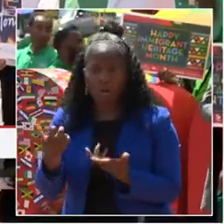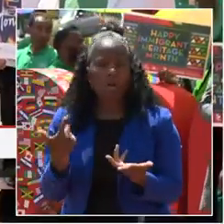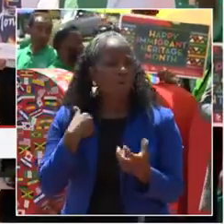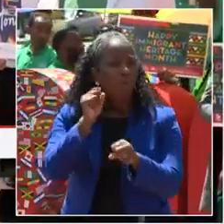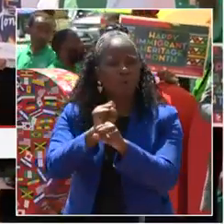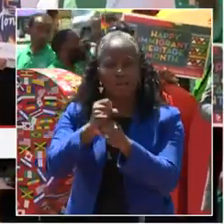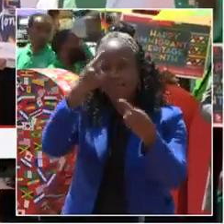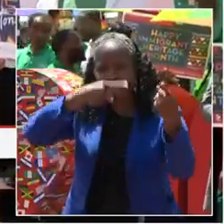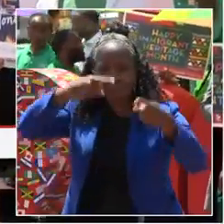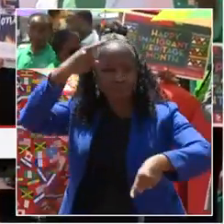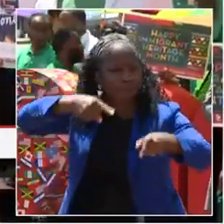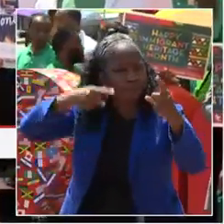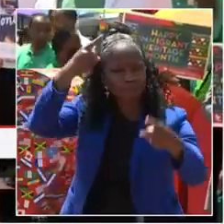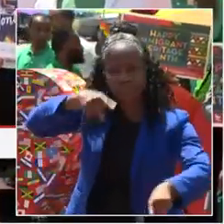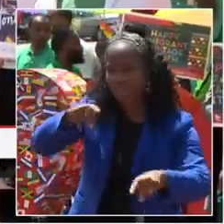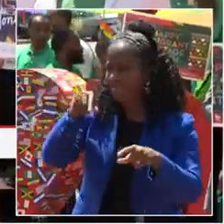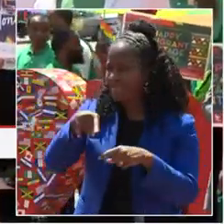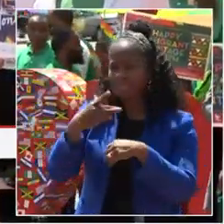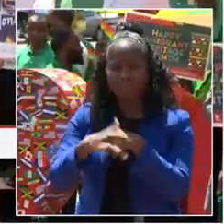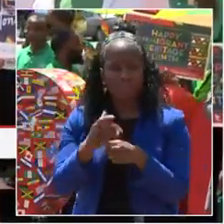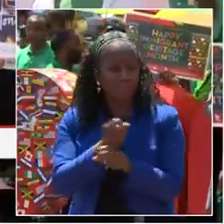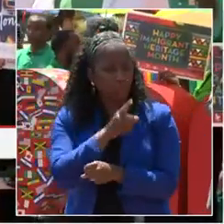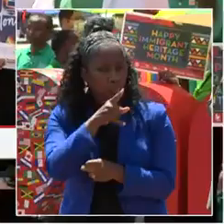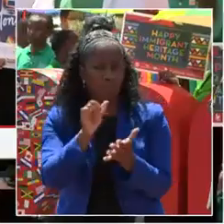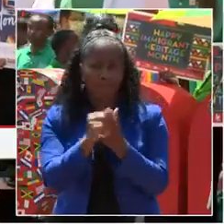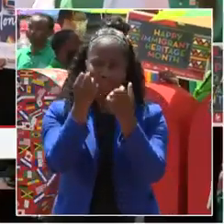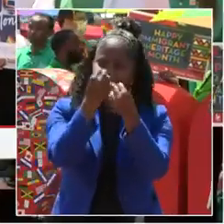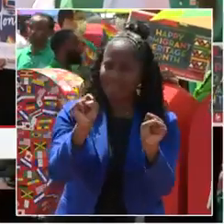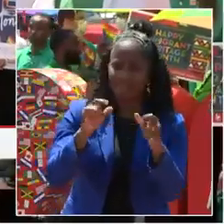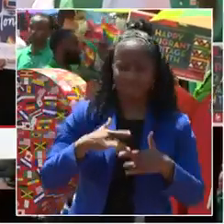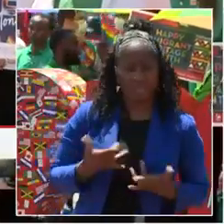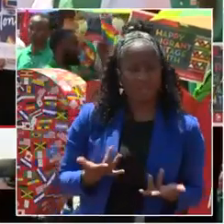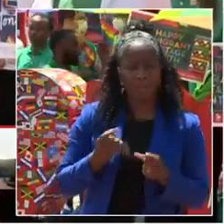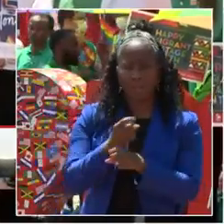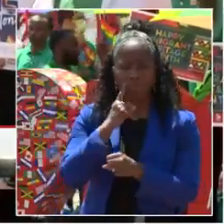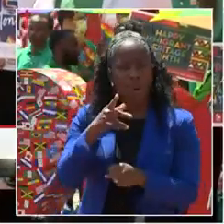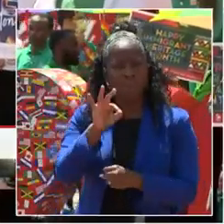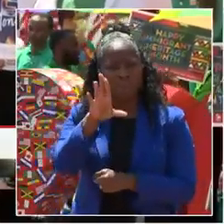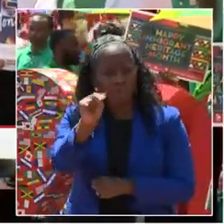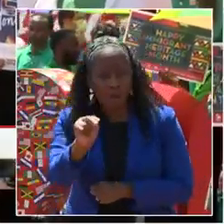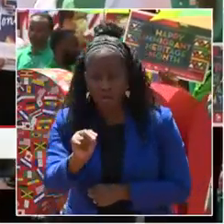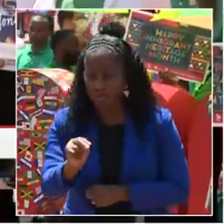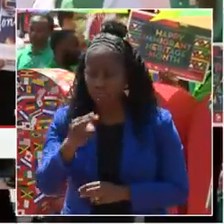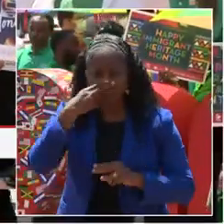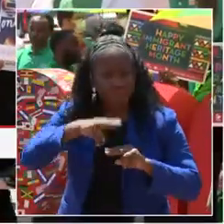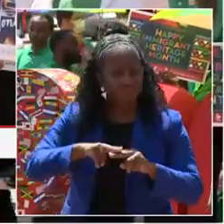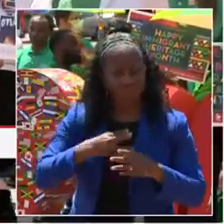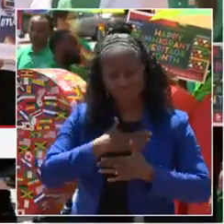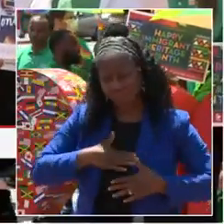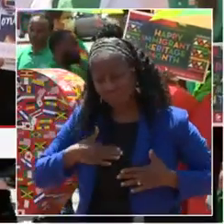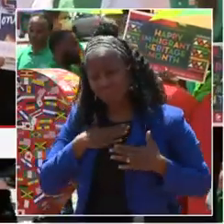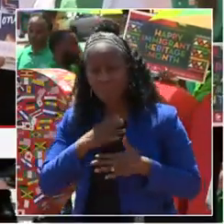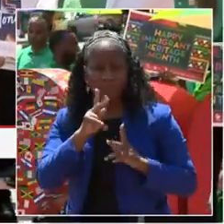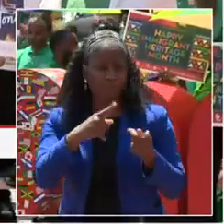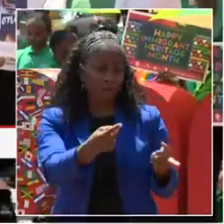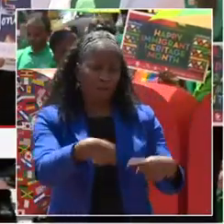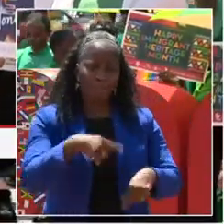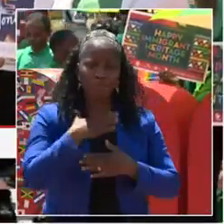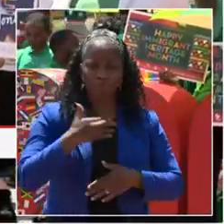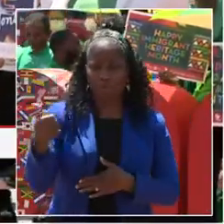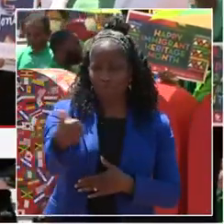very collaboratively in this space to ensure that we have a safe event, to ensure that we have a fun event, and that people can just come out and enjoy